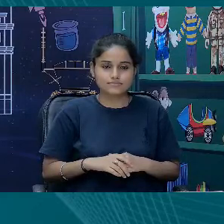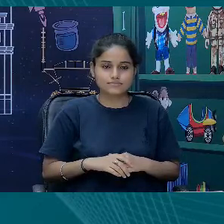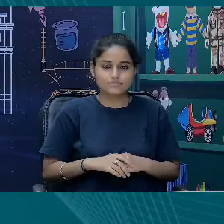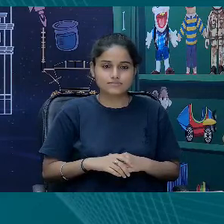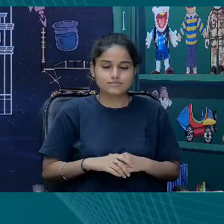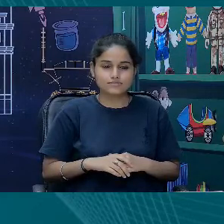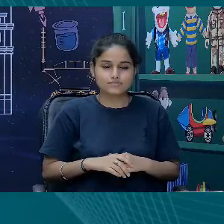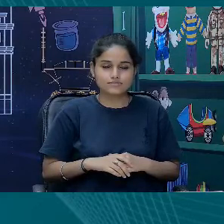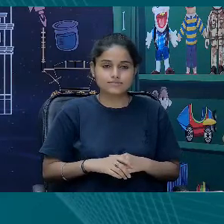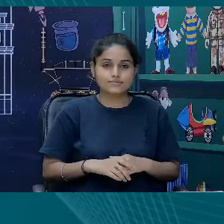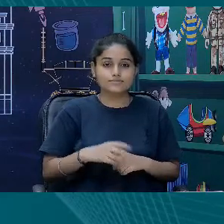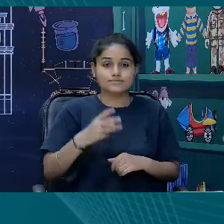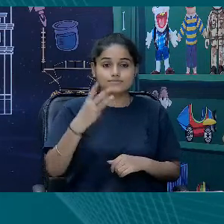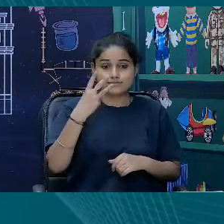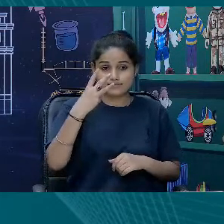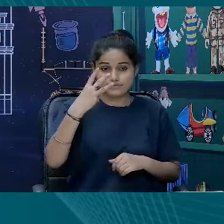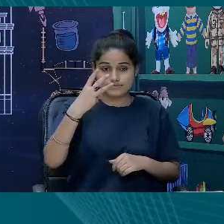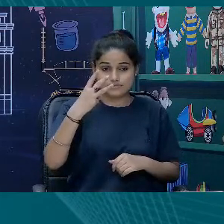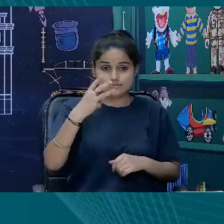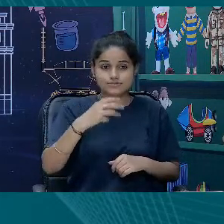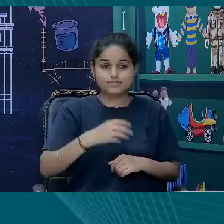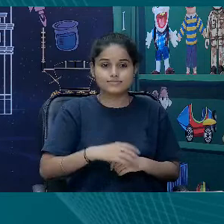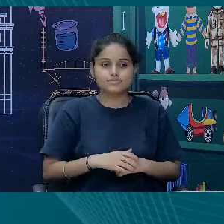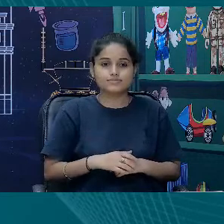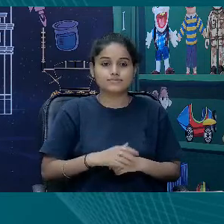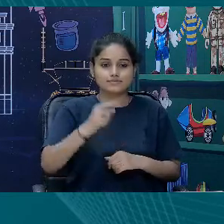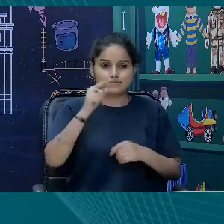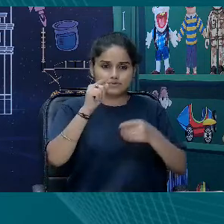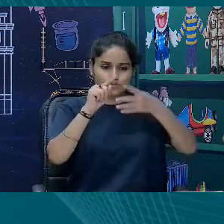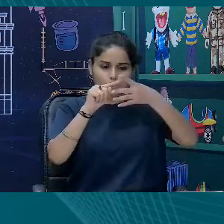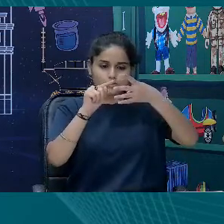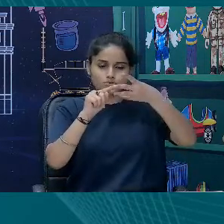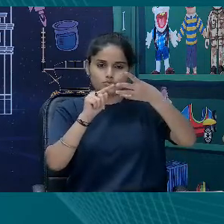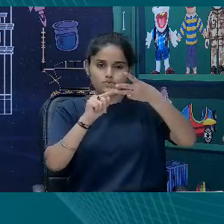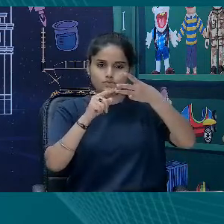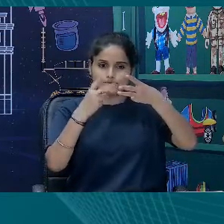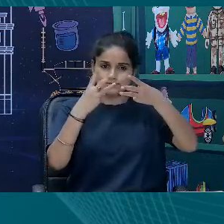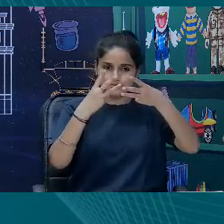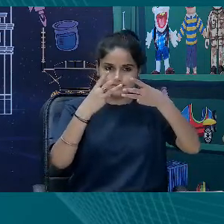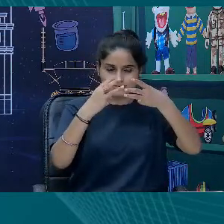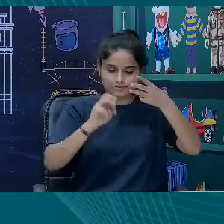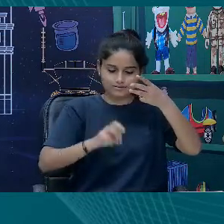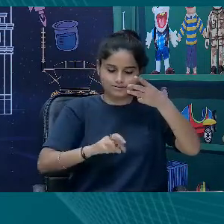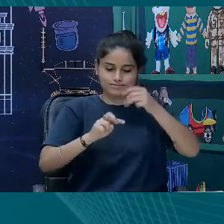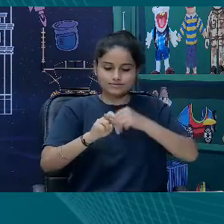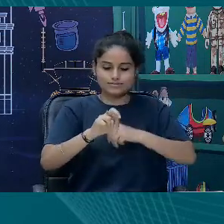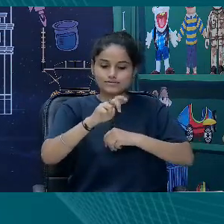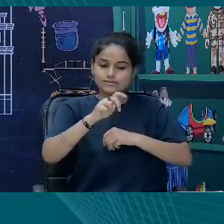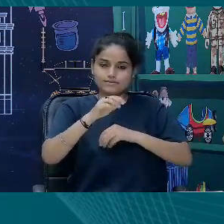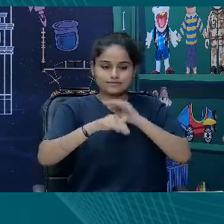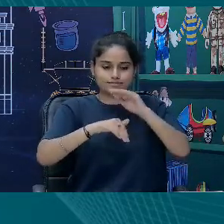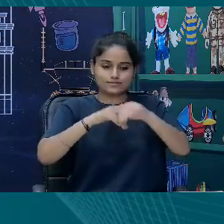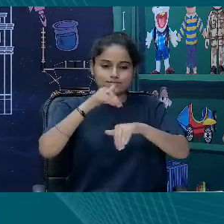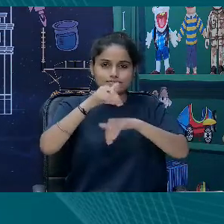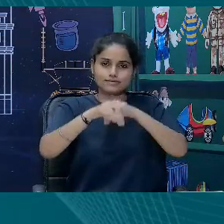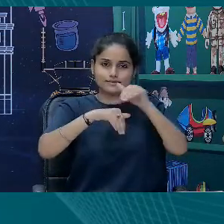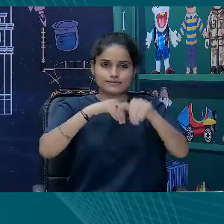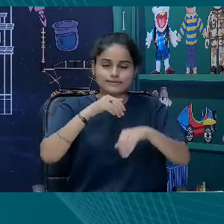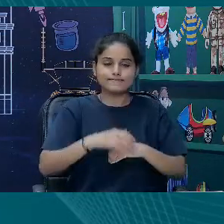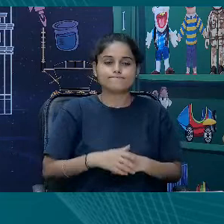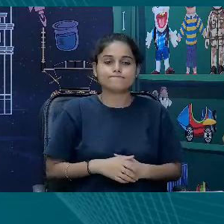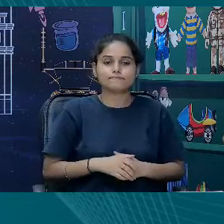3 red steps that lead inside. 3 red steps that lead inside.